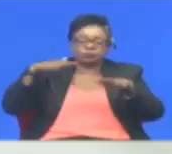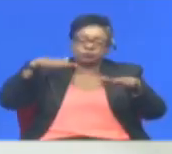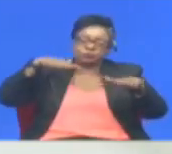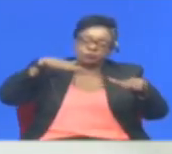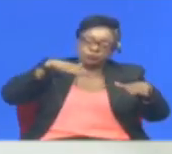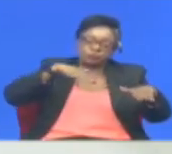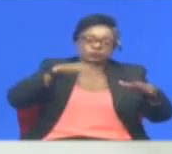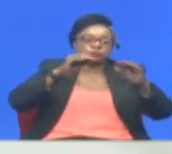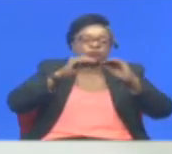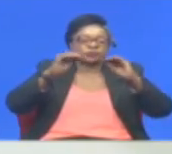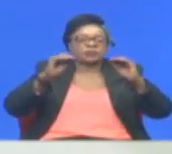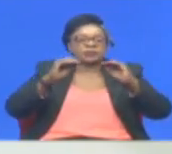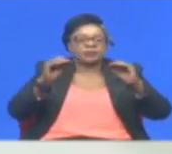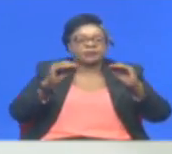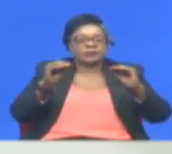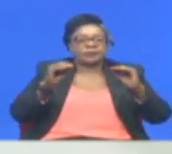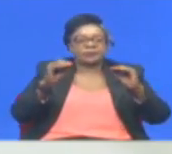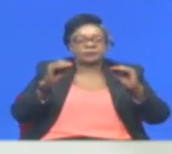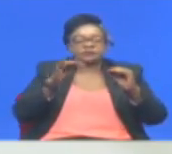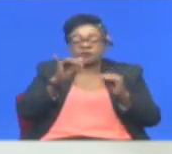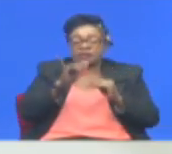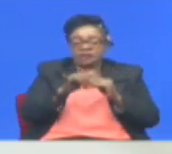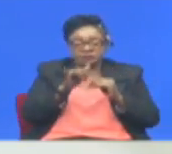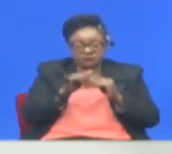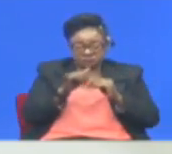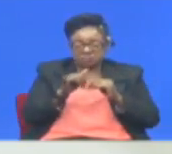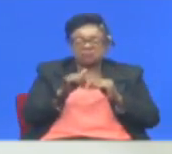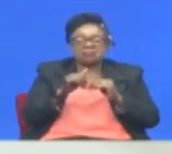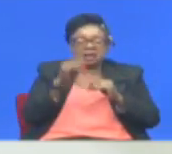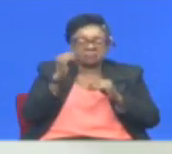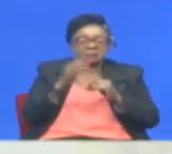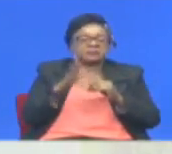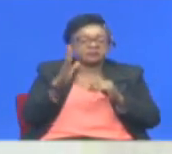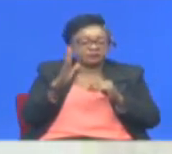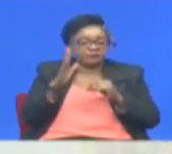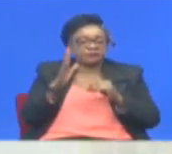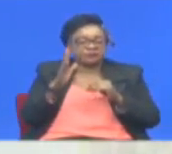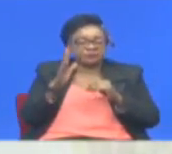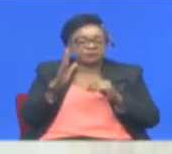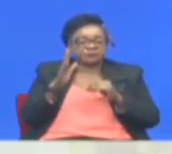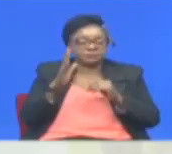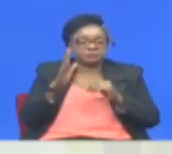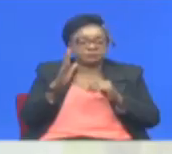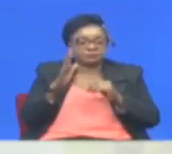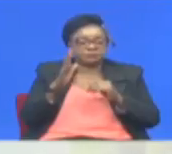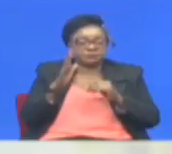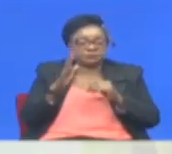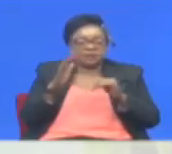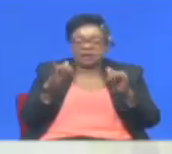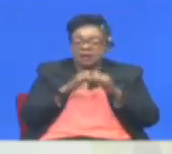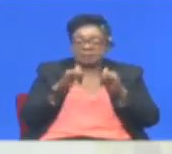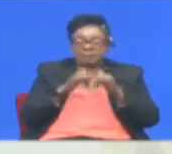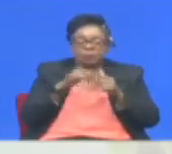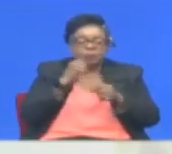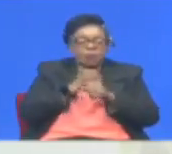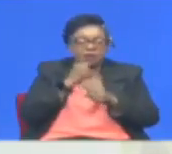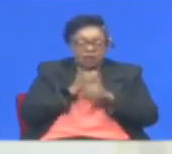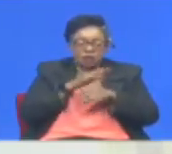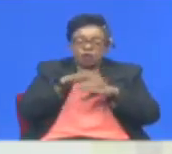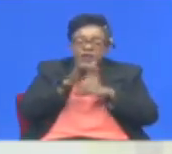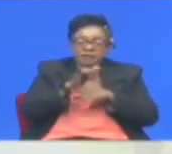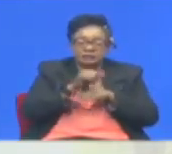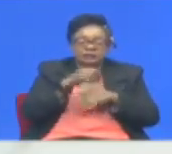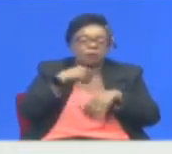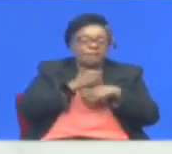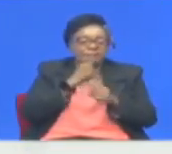to train, and for that it's an expensive camp. We are working on it to make a